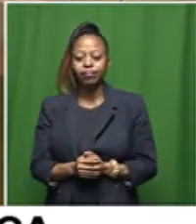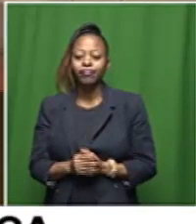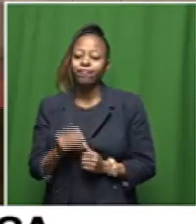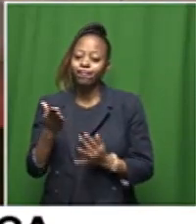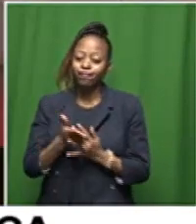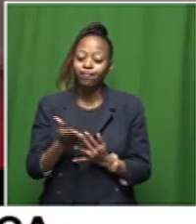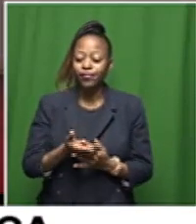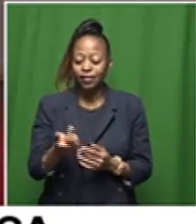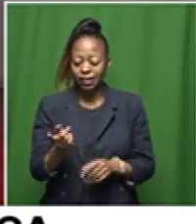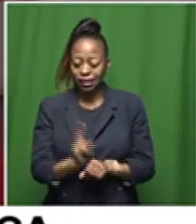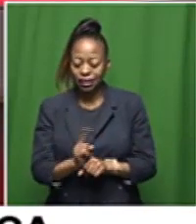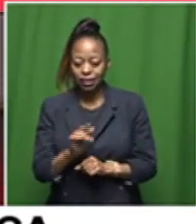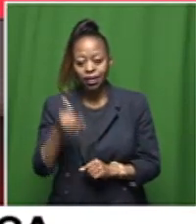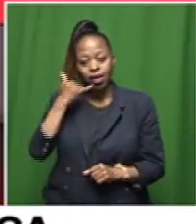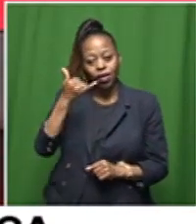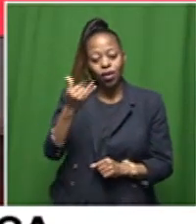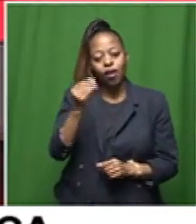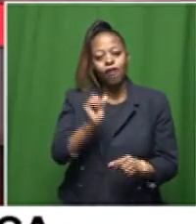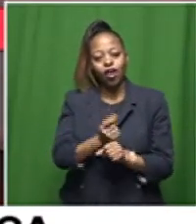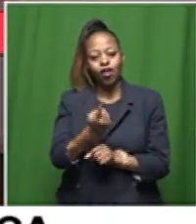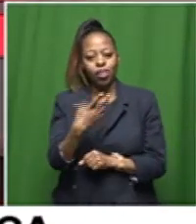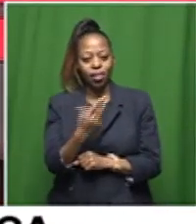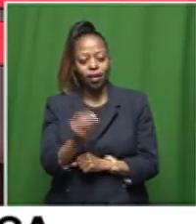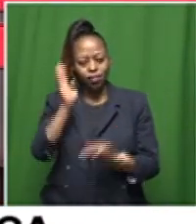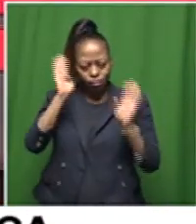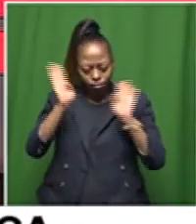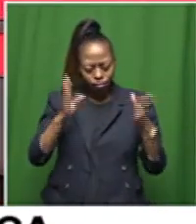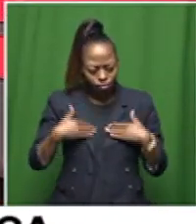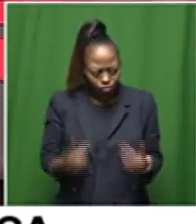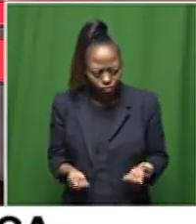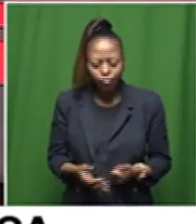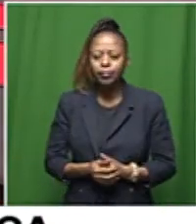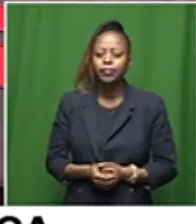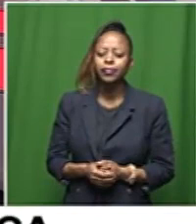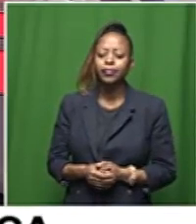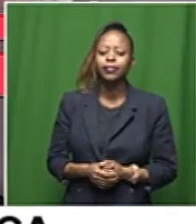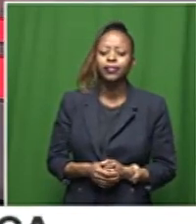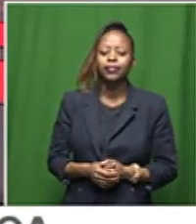there just for a second. We have a caller, Mokoena from Gauteng. Mokoena, good day. What's your question?